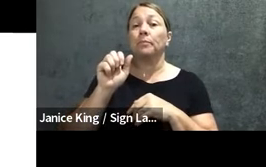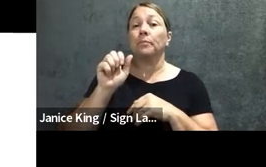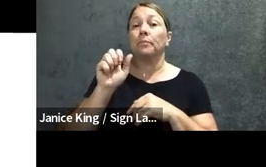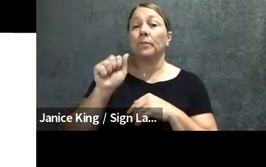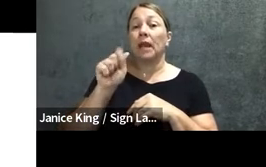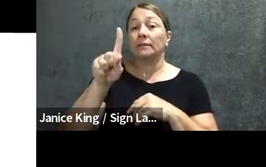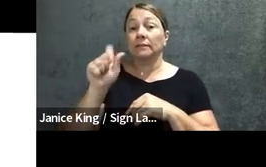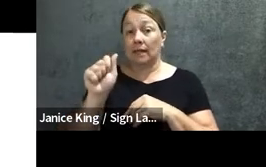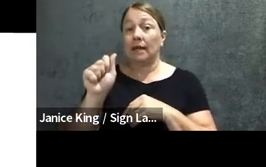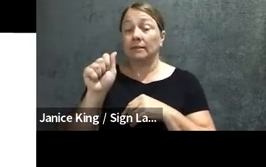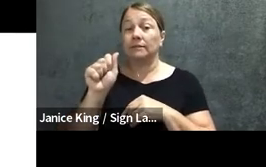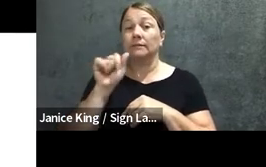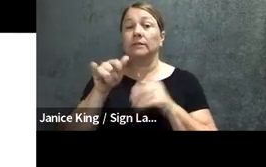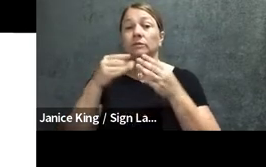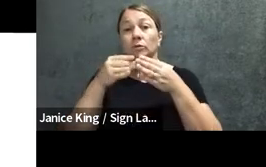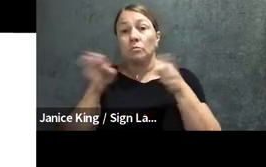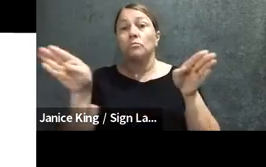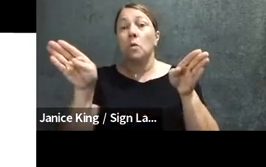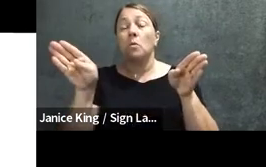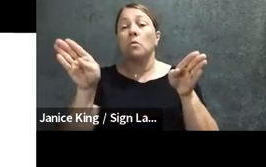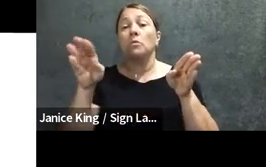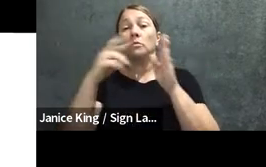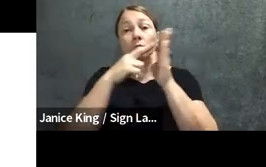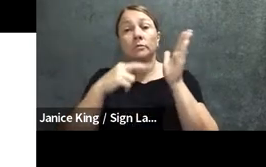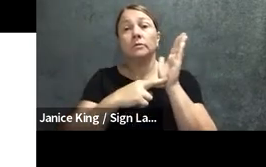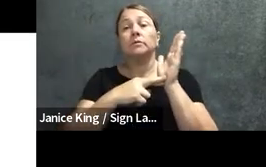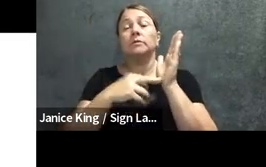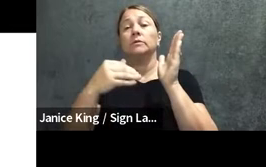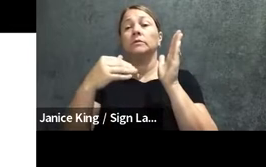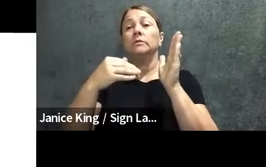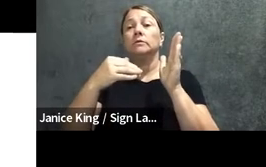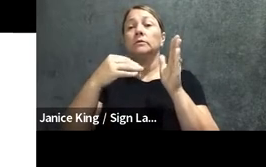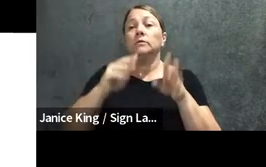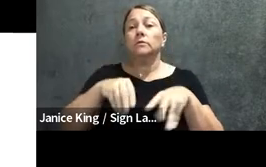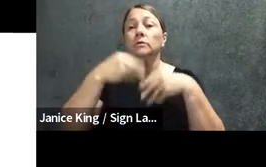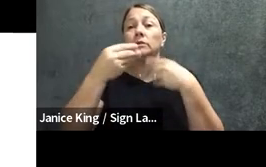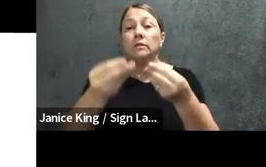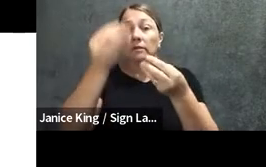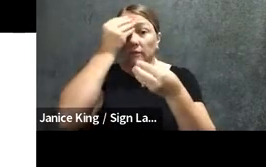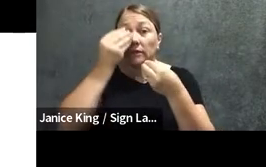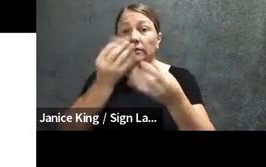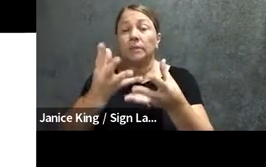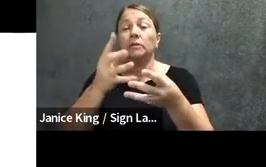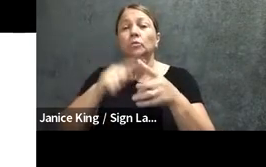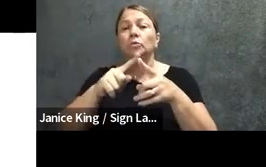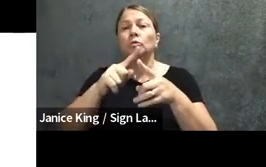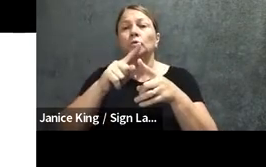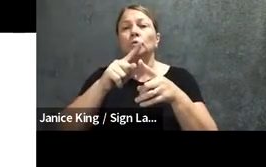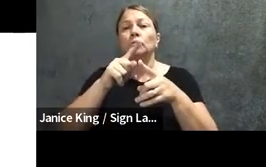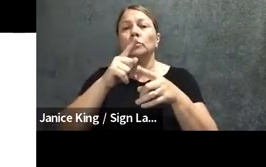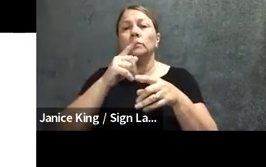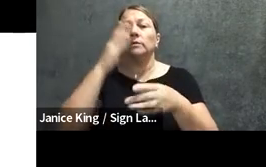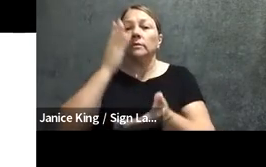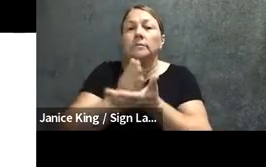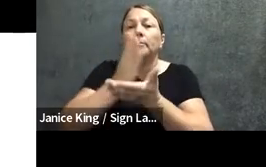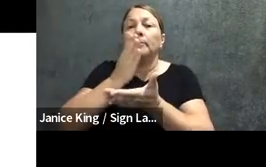The ADA is a broad mandate of comprehensive character and sweeping purpose intended to eliminate discrimination against disabled individuals